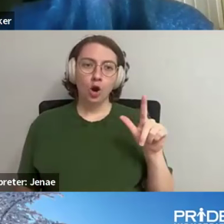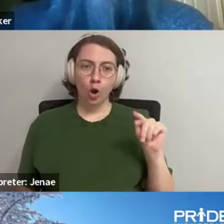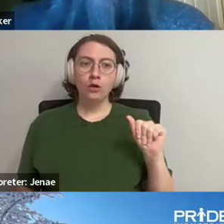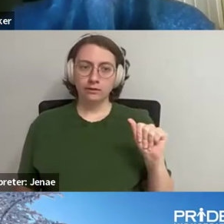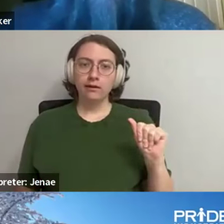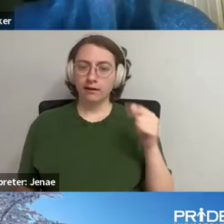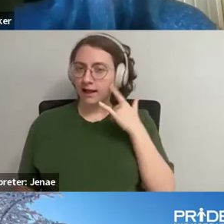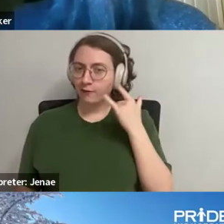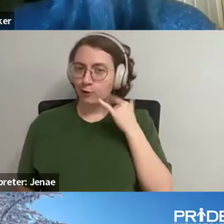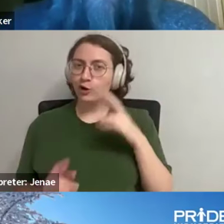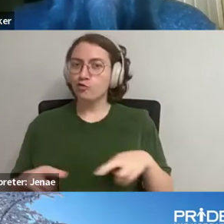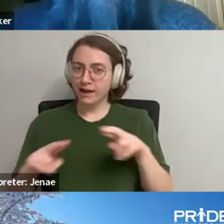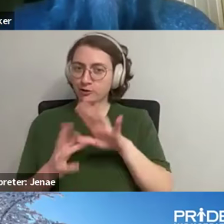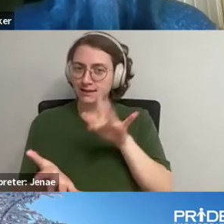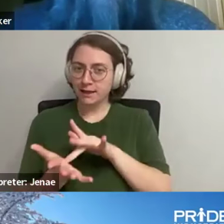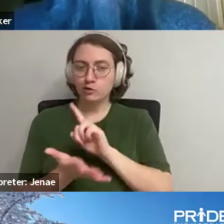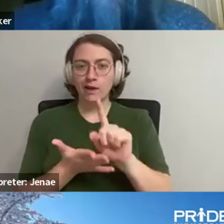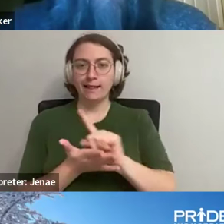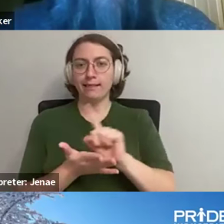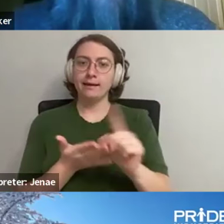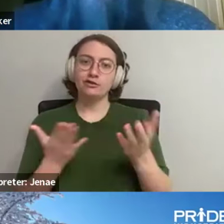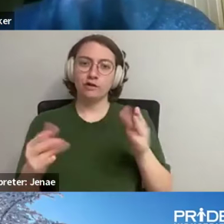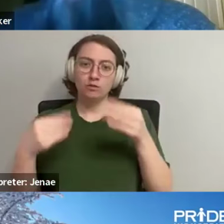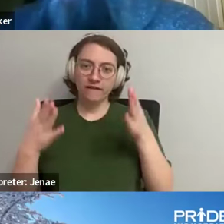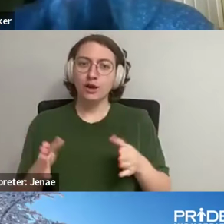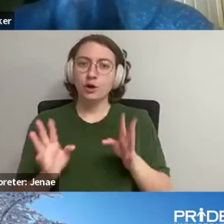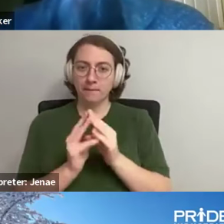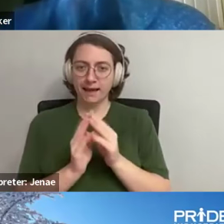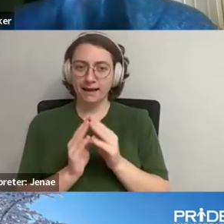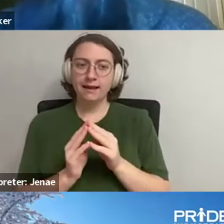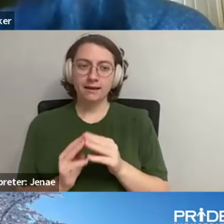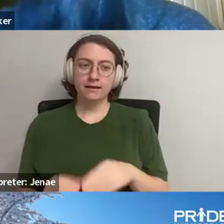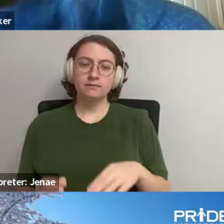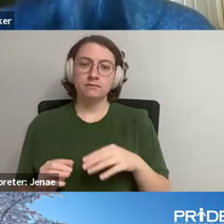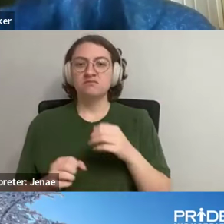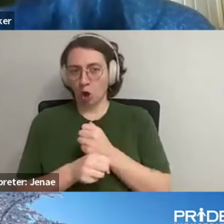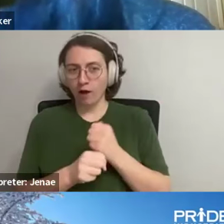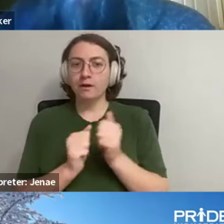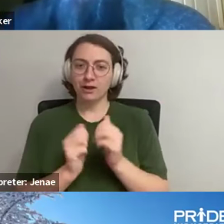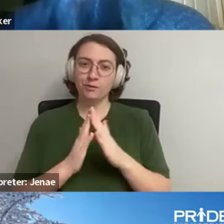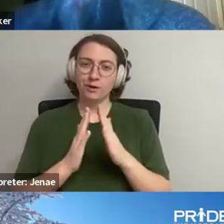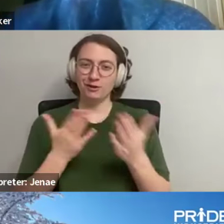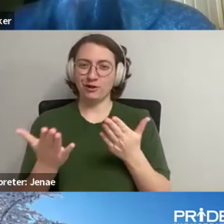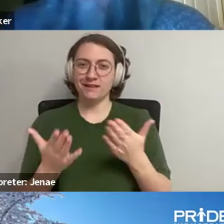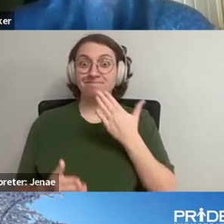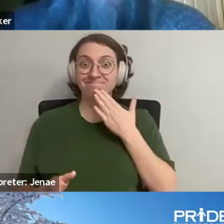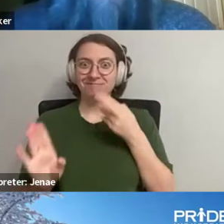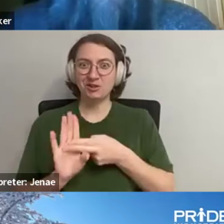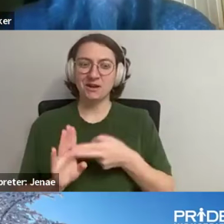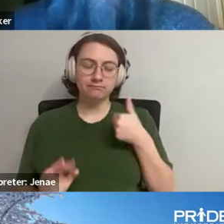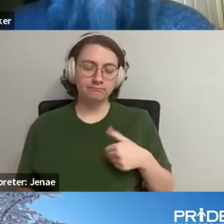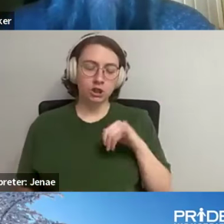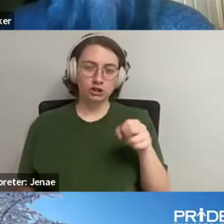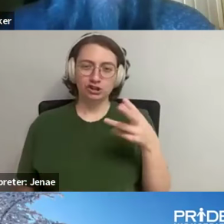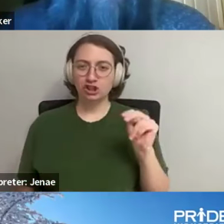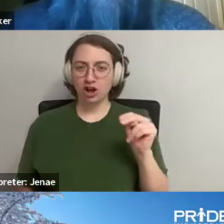California Regional Center's weekly service provider meeting, Alta with Coffee with Community Services. Thank you for joining us. My name is John Decker.